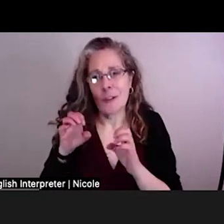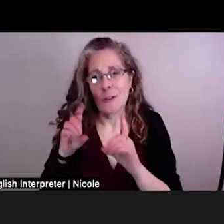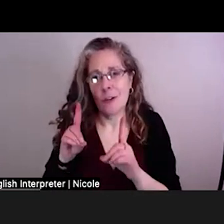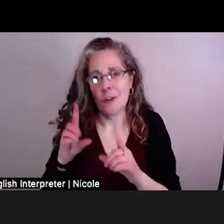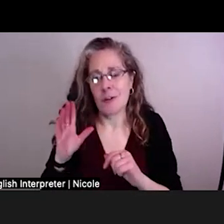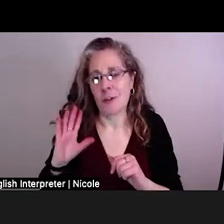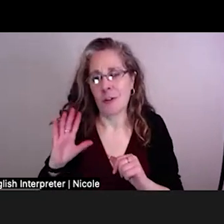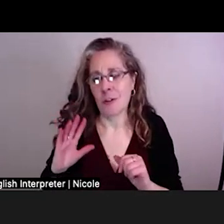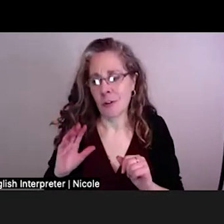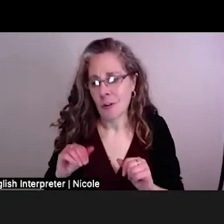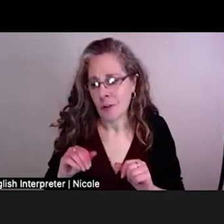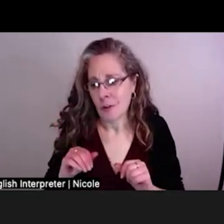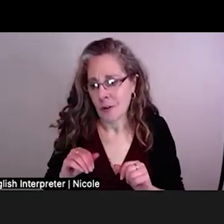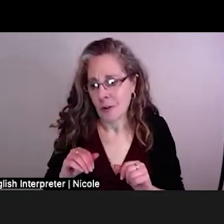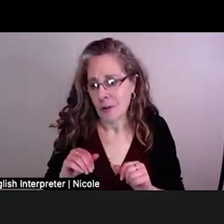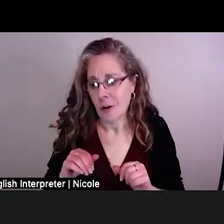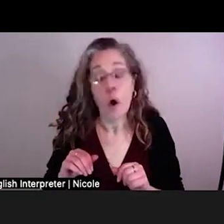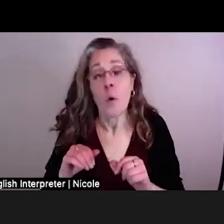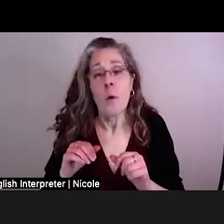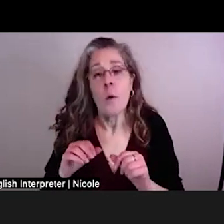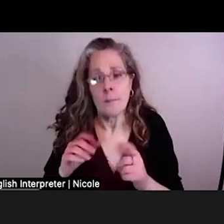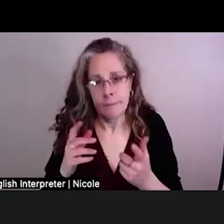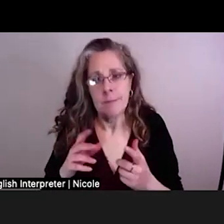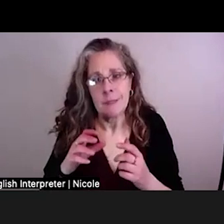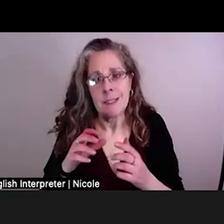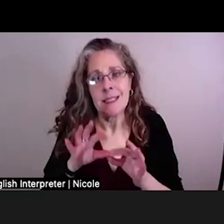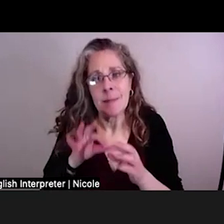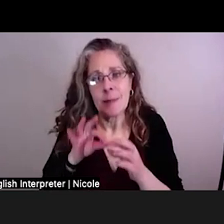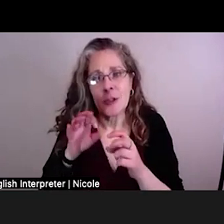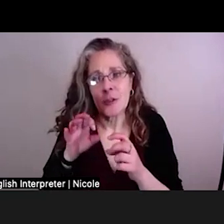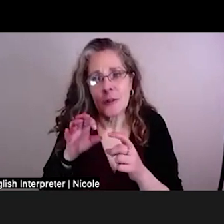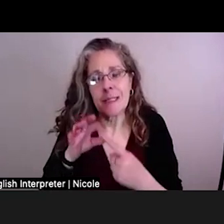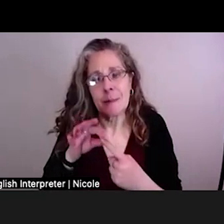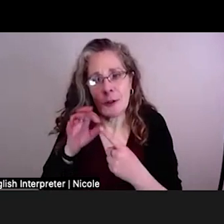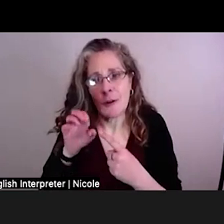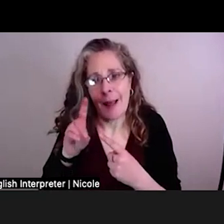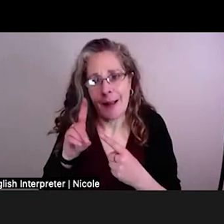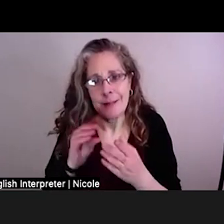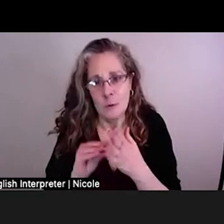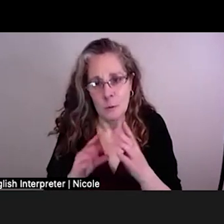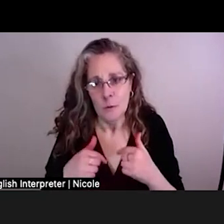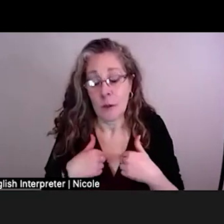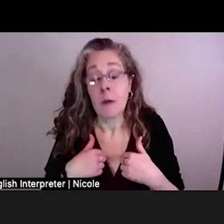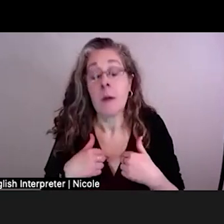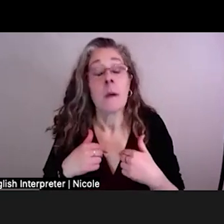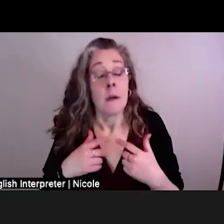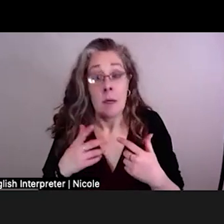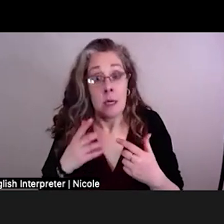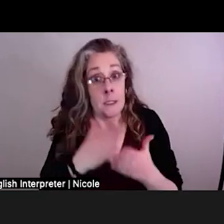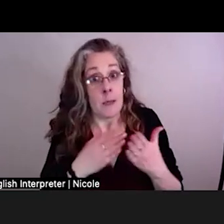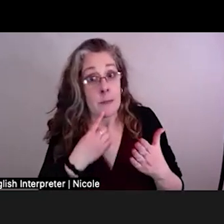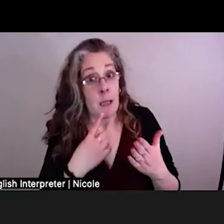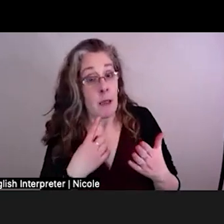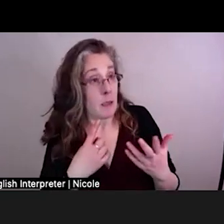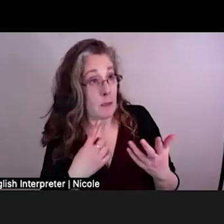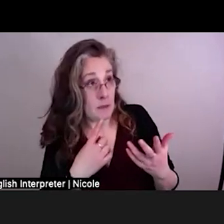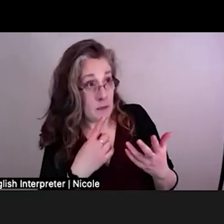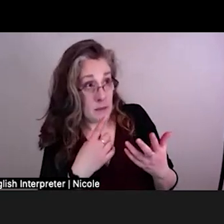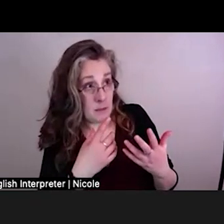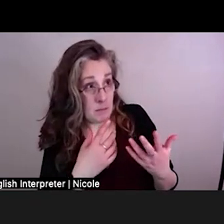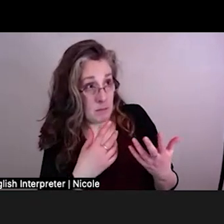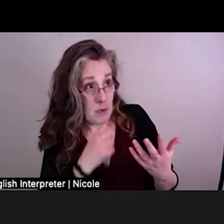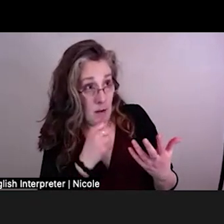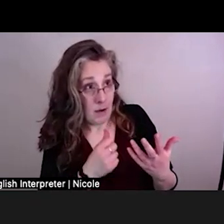And there's a lot of people advocating that no, mainstream students with disabilities. Like it's good for everyone.